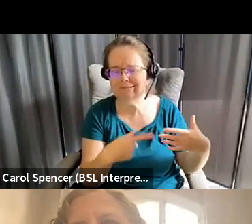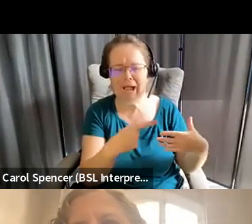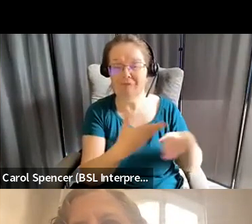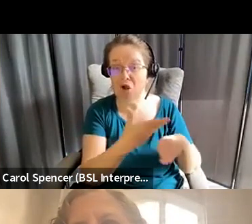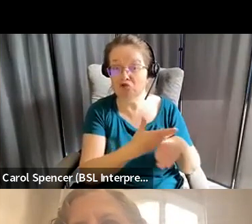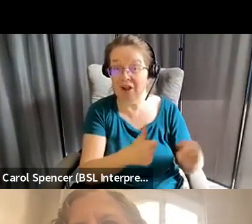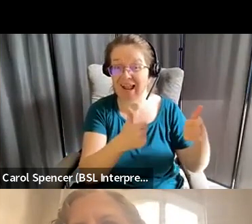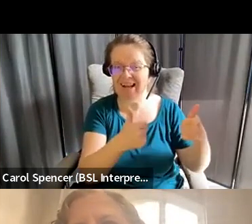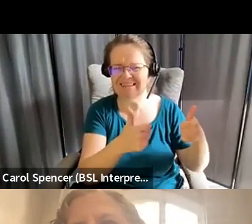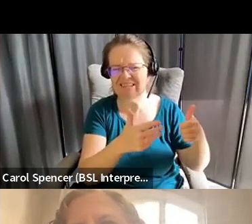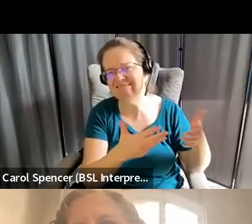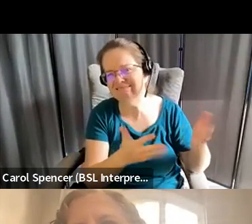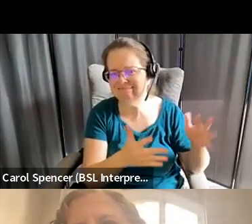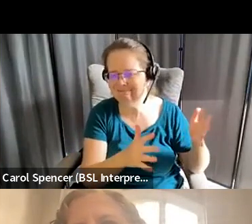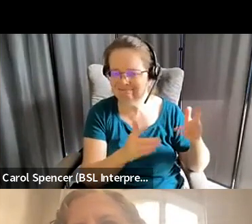is.